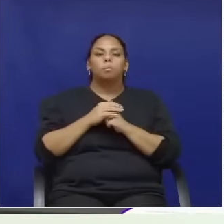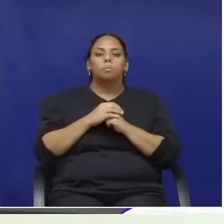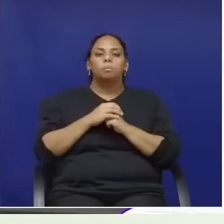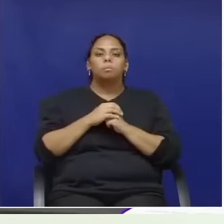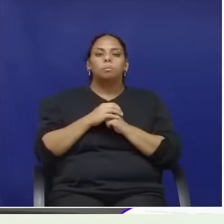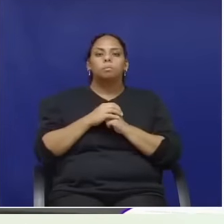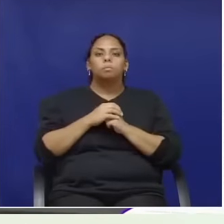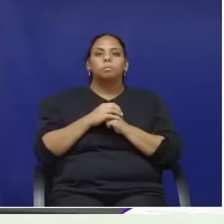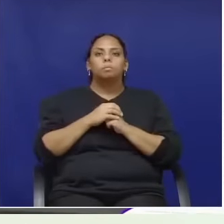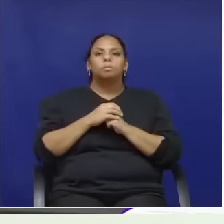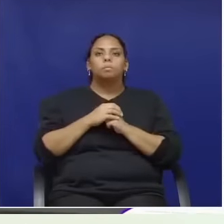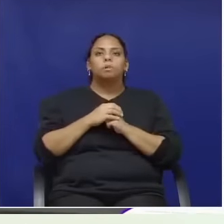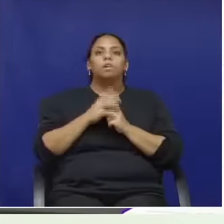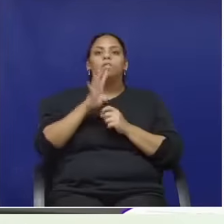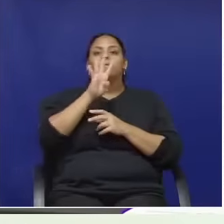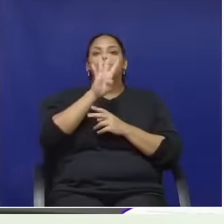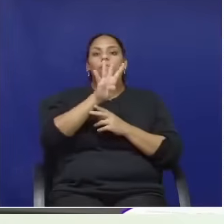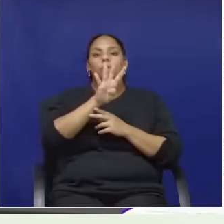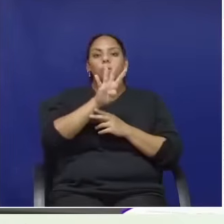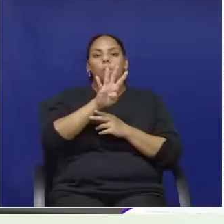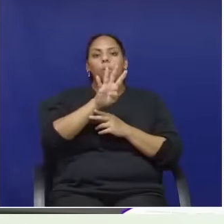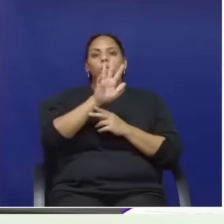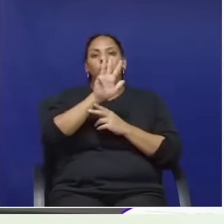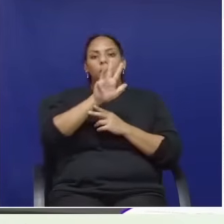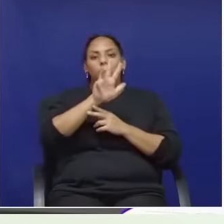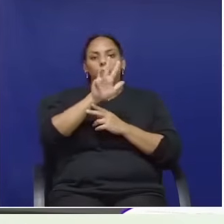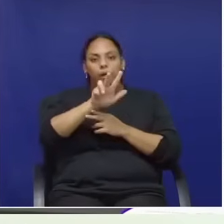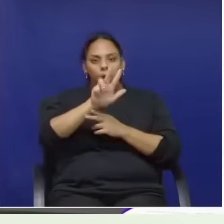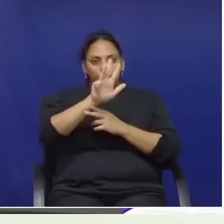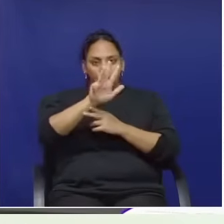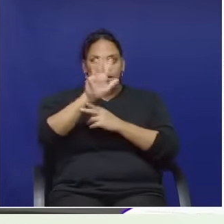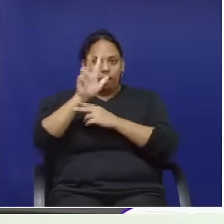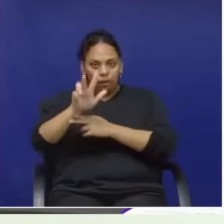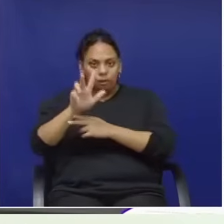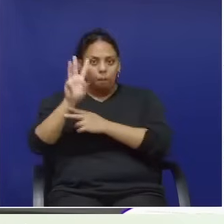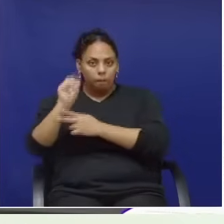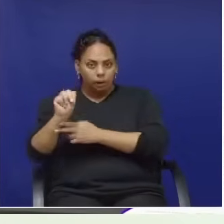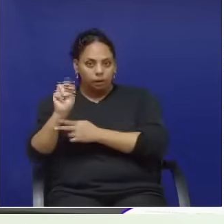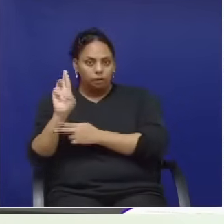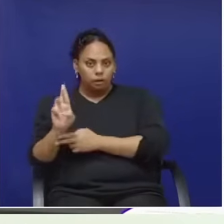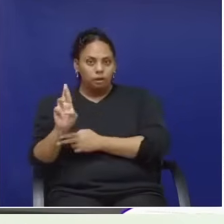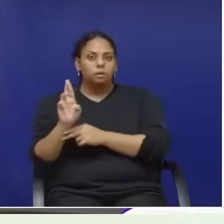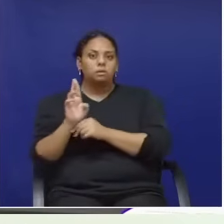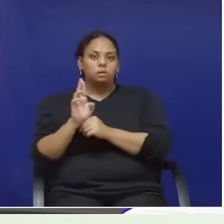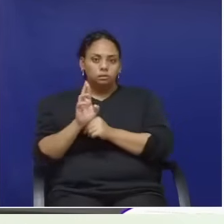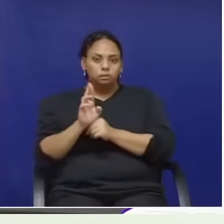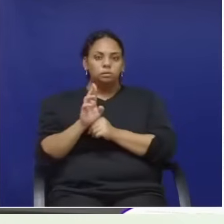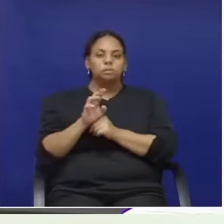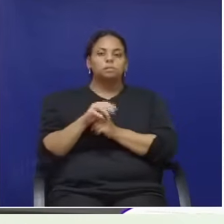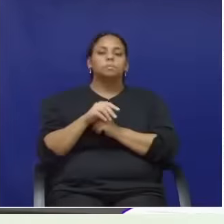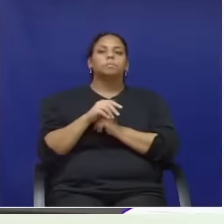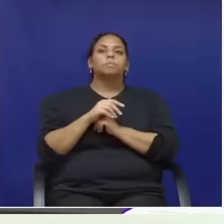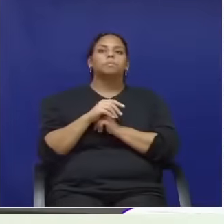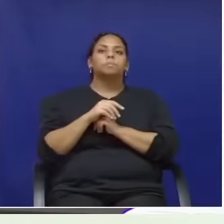funding amounting for 498 million rands.